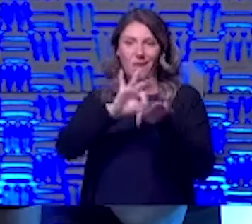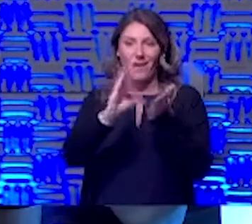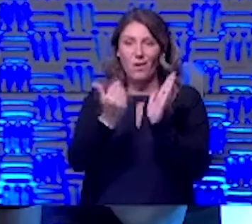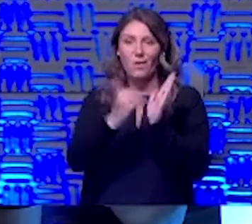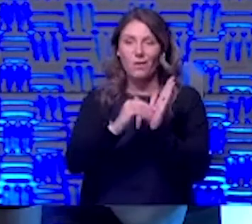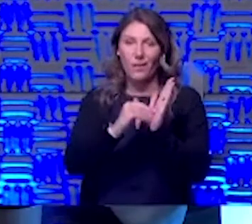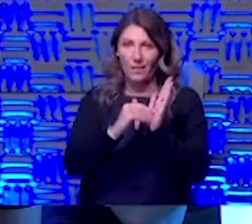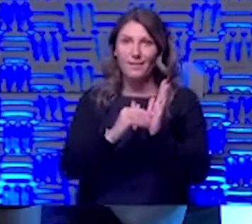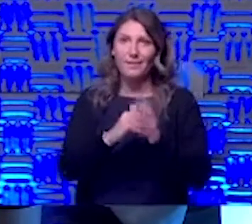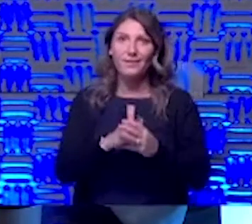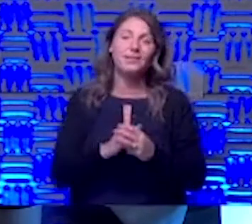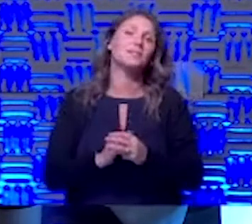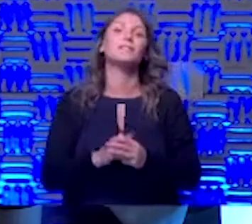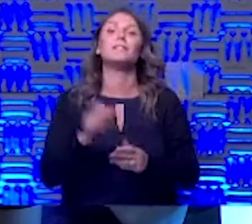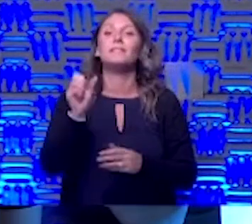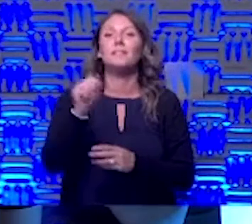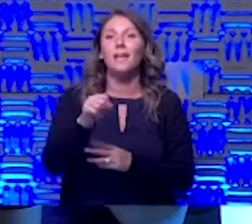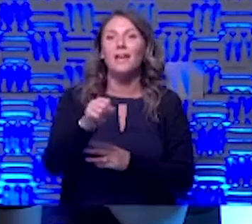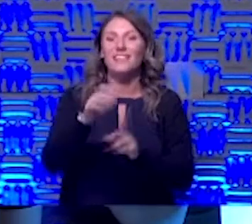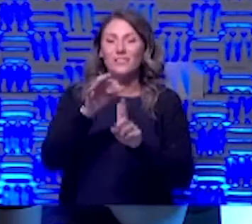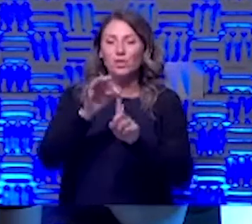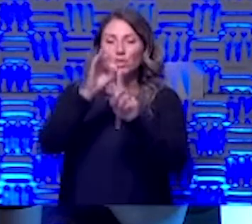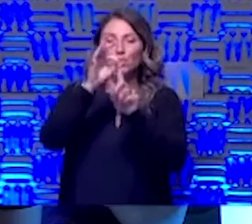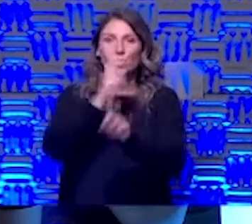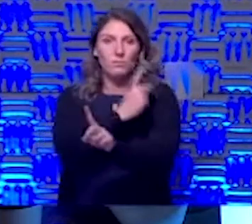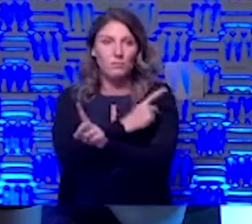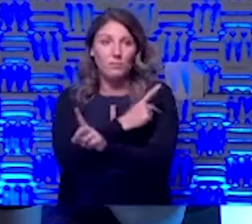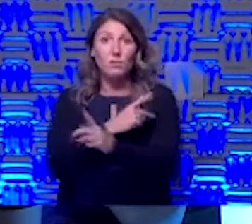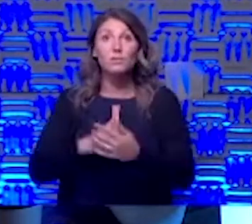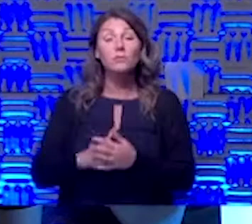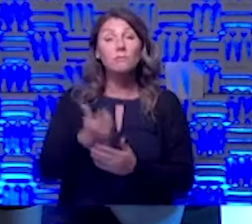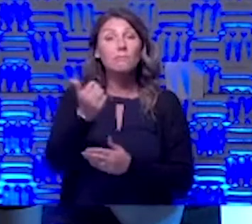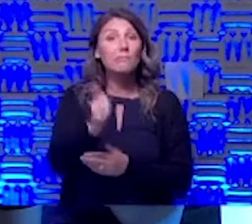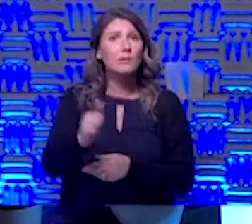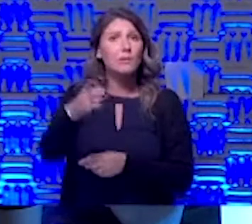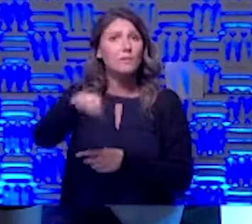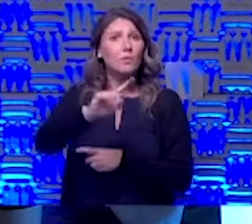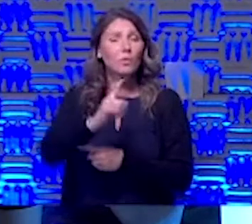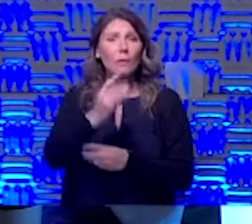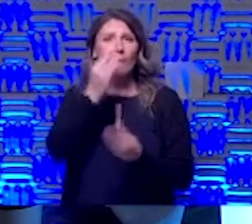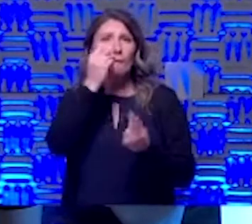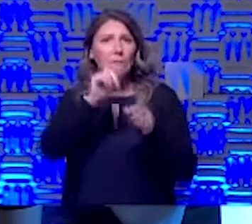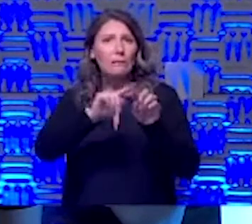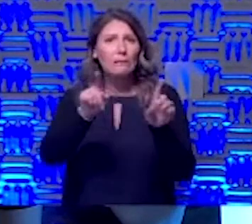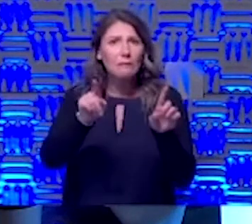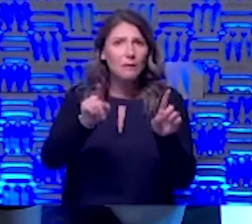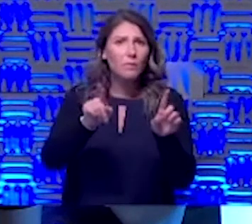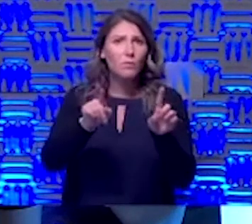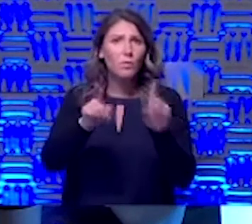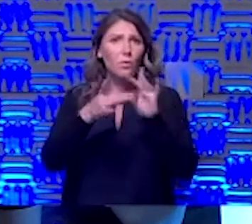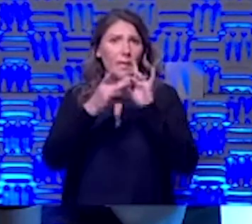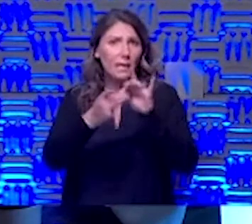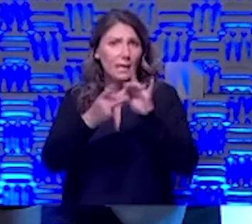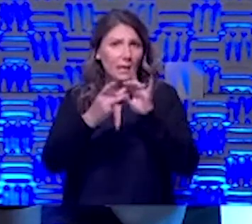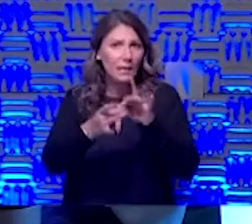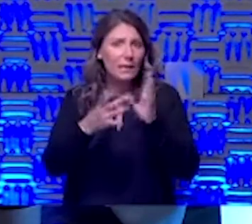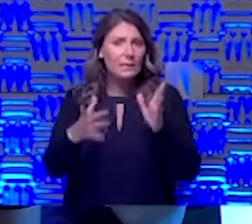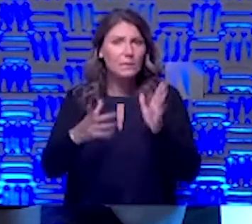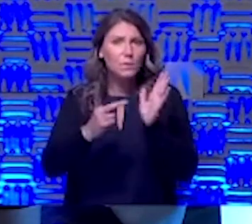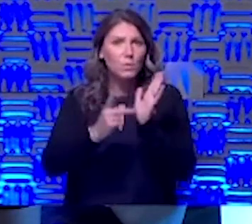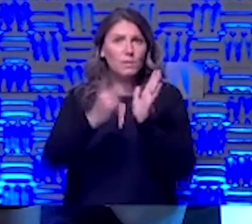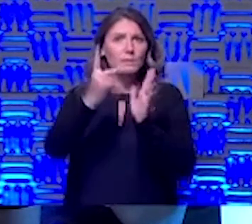months. Unique patients. Right. Yeah. These are unique patients. So. Does any of you think any differently? I don't know, Dr. Adiga, you're one of our other infectious disease